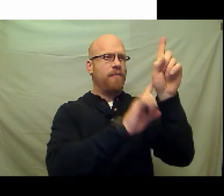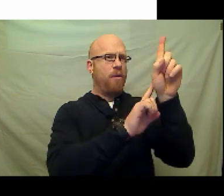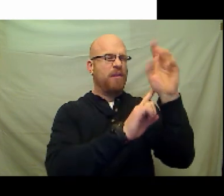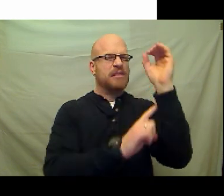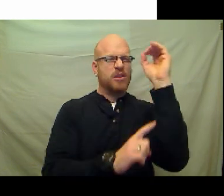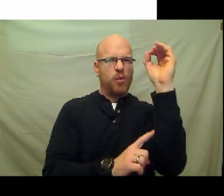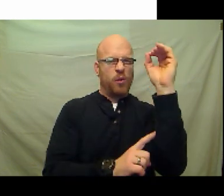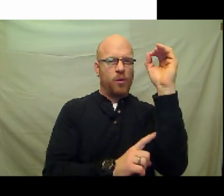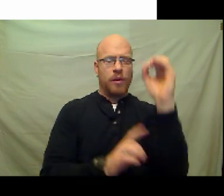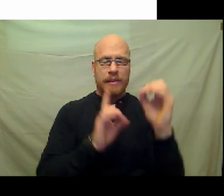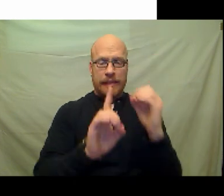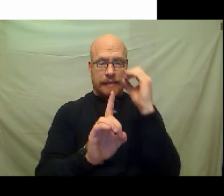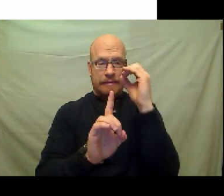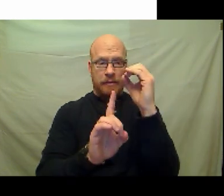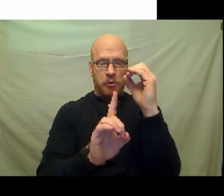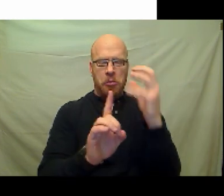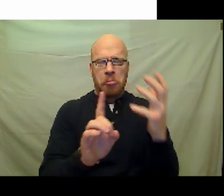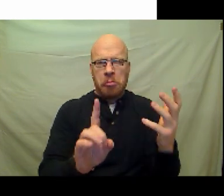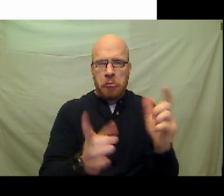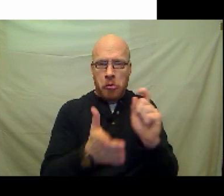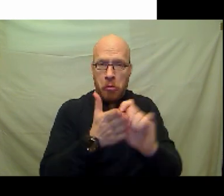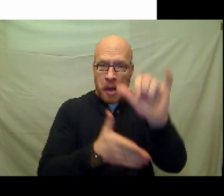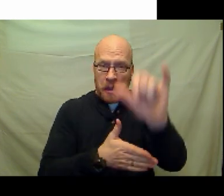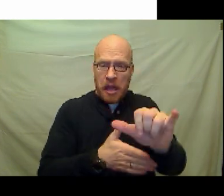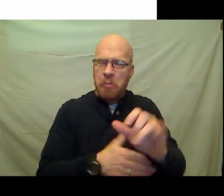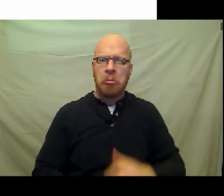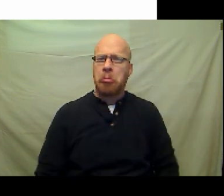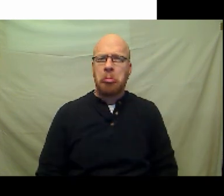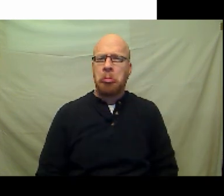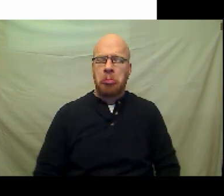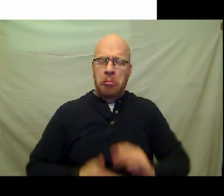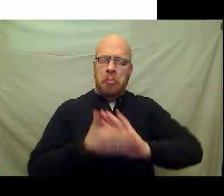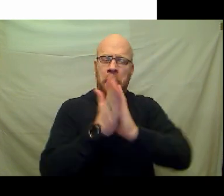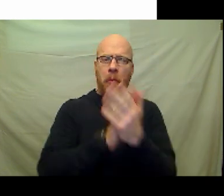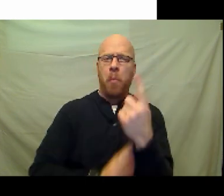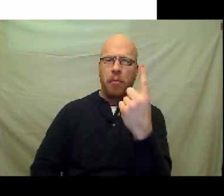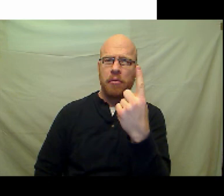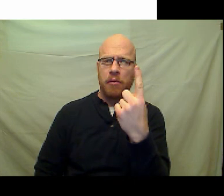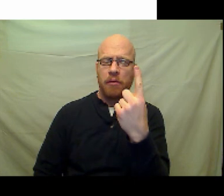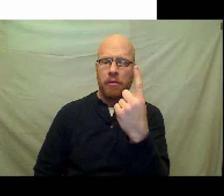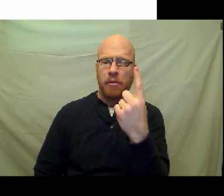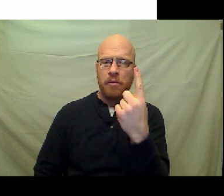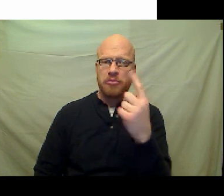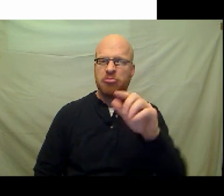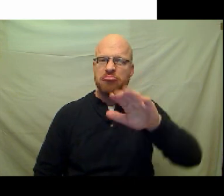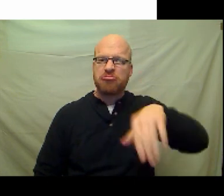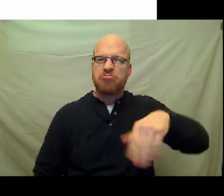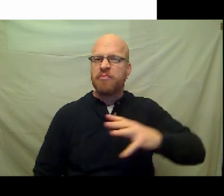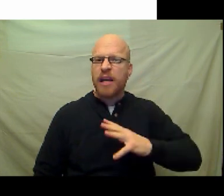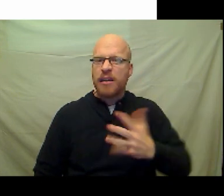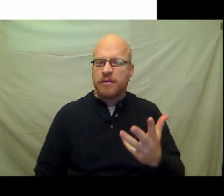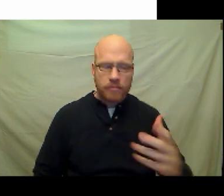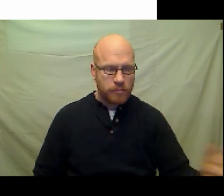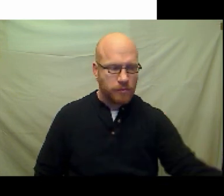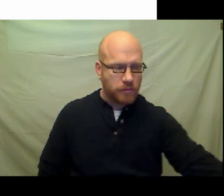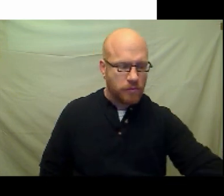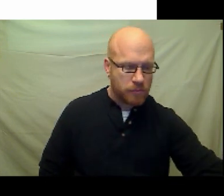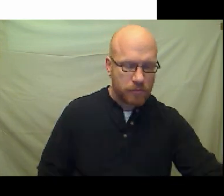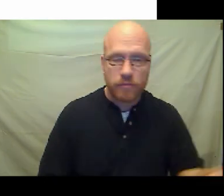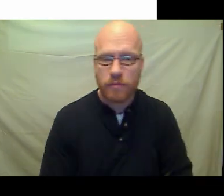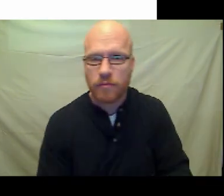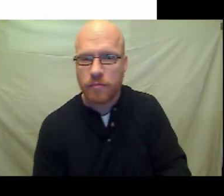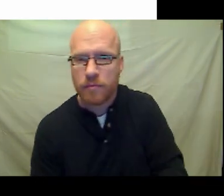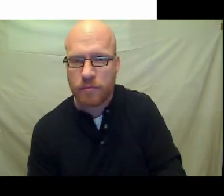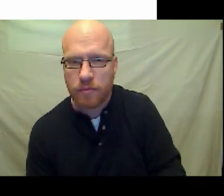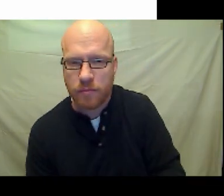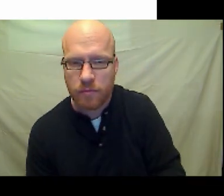d to the 0, is really 1. We don't normally write that, but for these purposes, I was doing it to demonstrate what